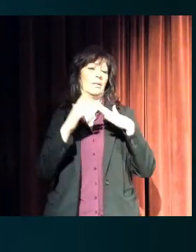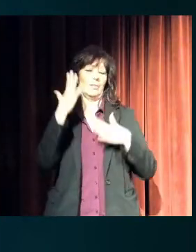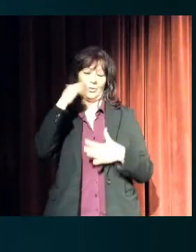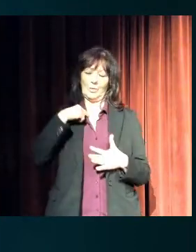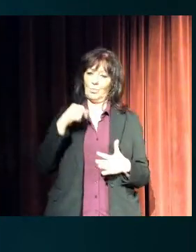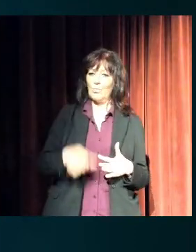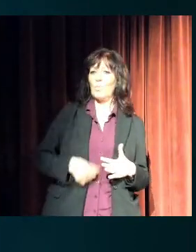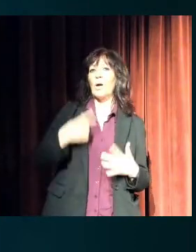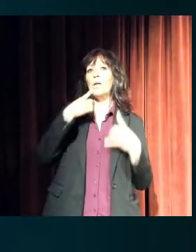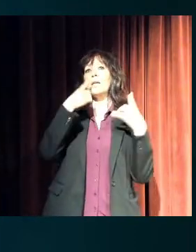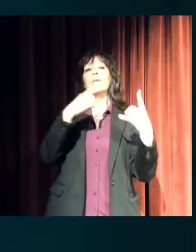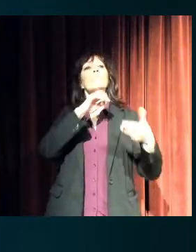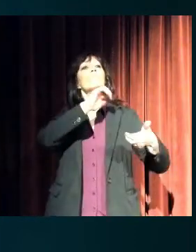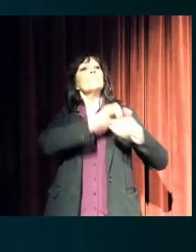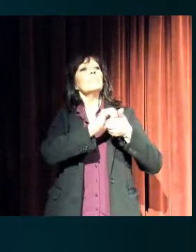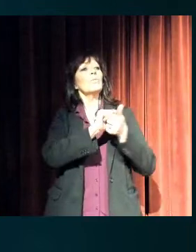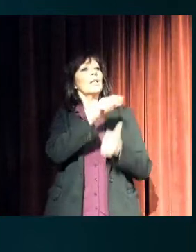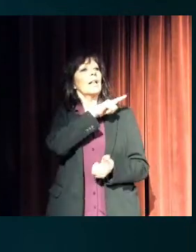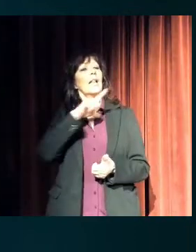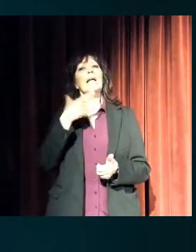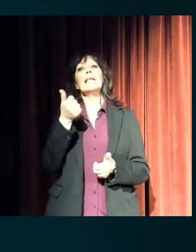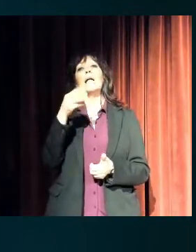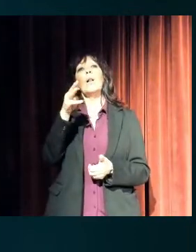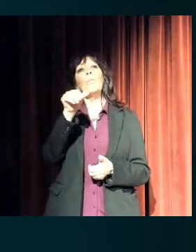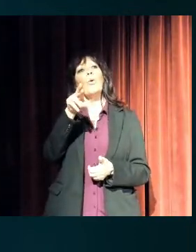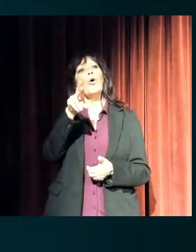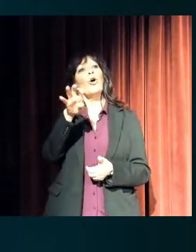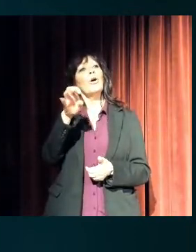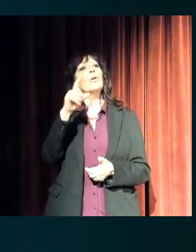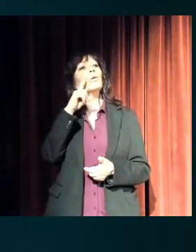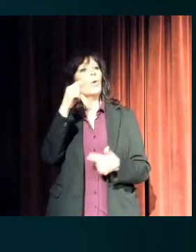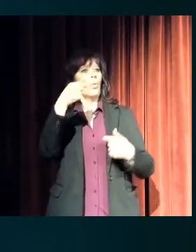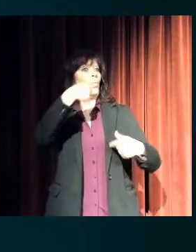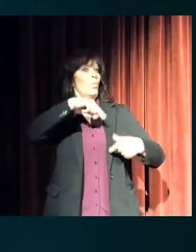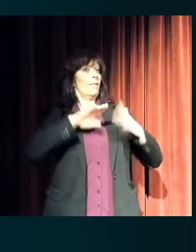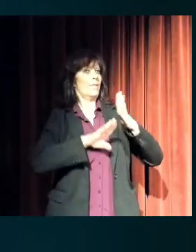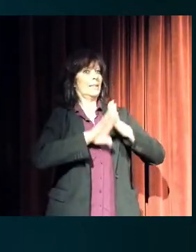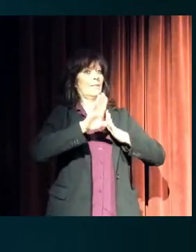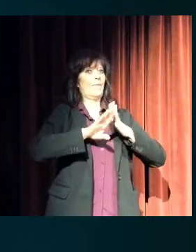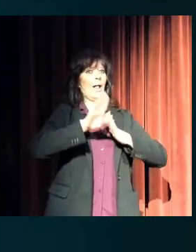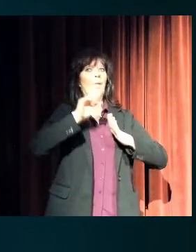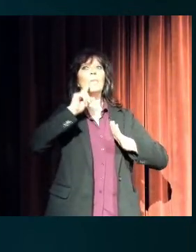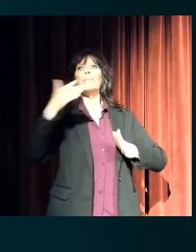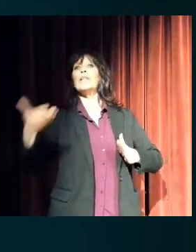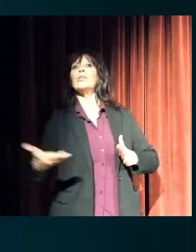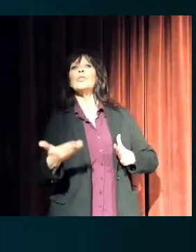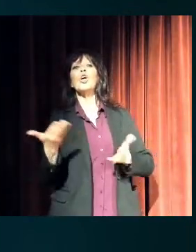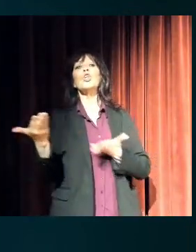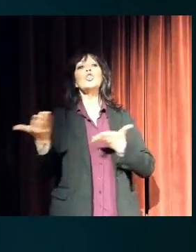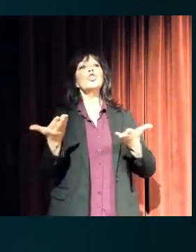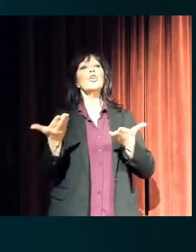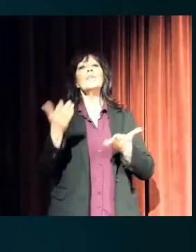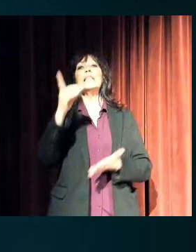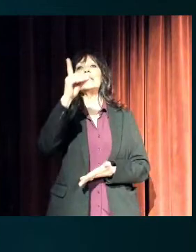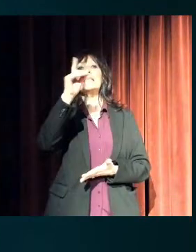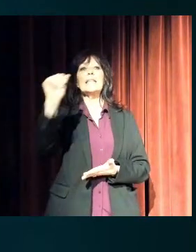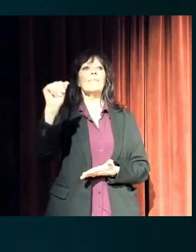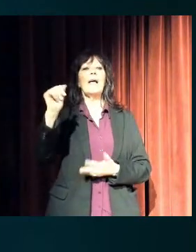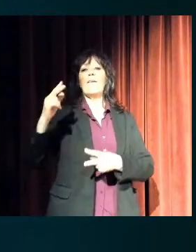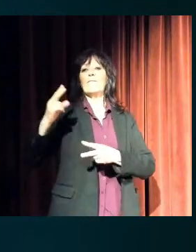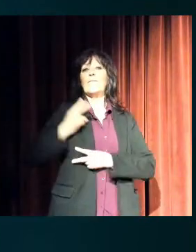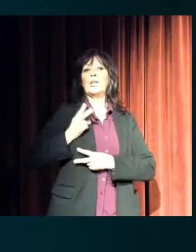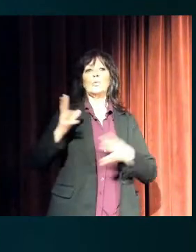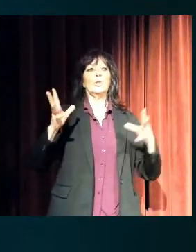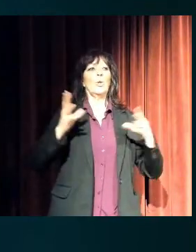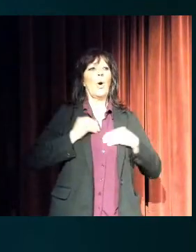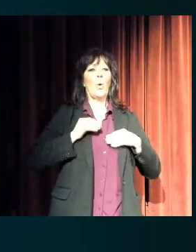to announce that, working hand in hand with Legislator Gilmore, we have developed and will be introducing a service-disabled, veteran-owned business